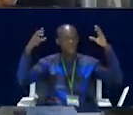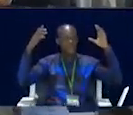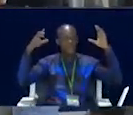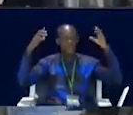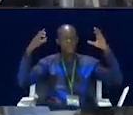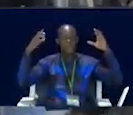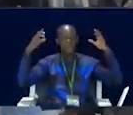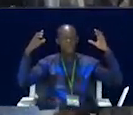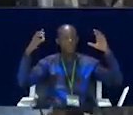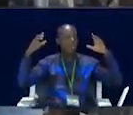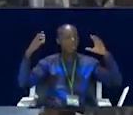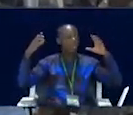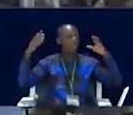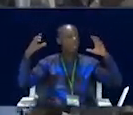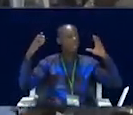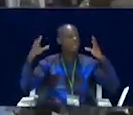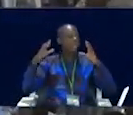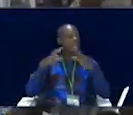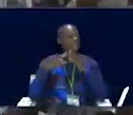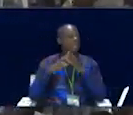We have a